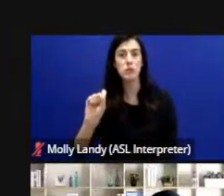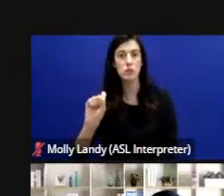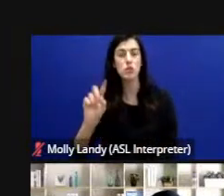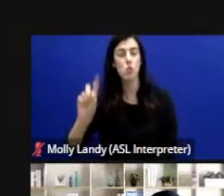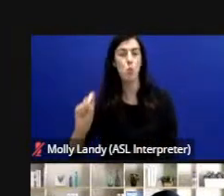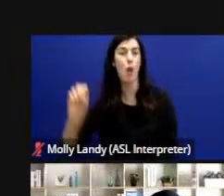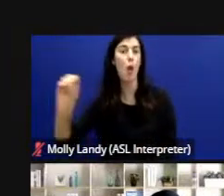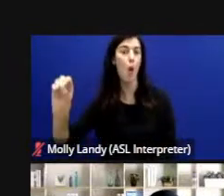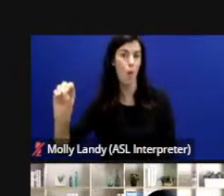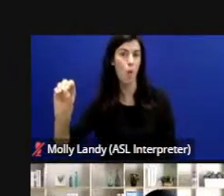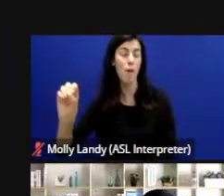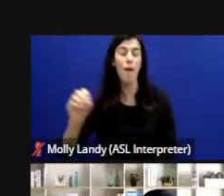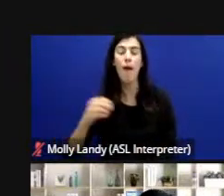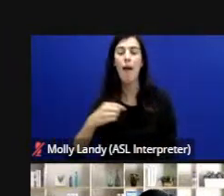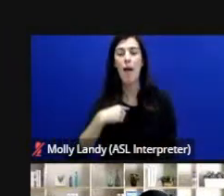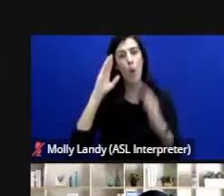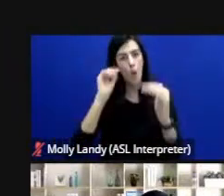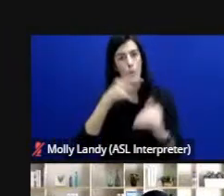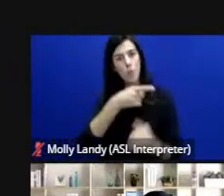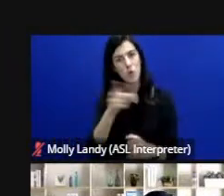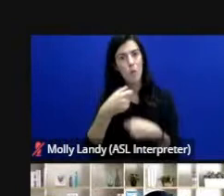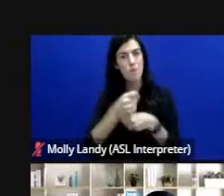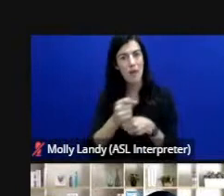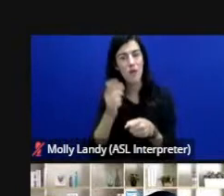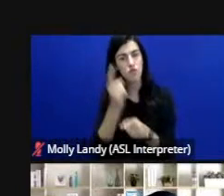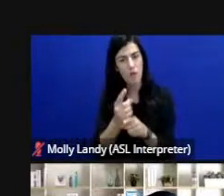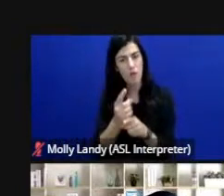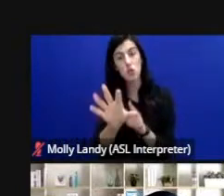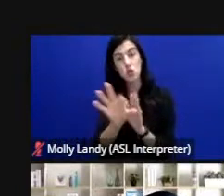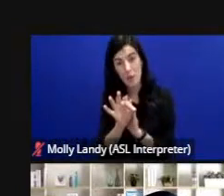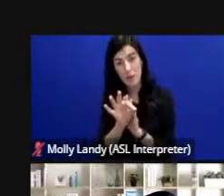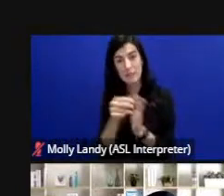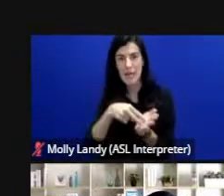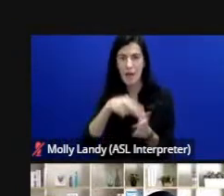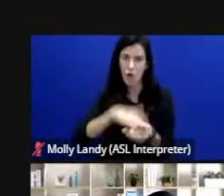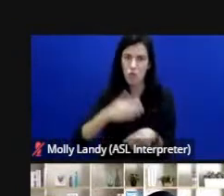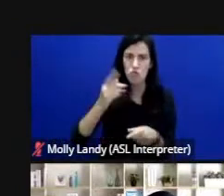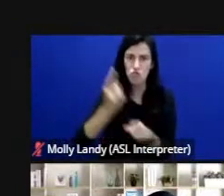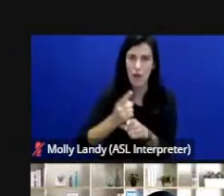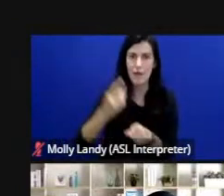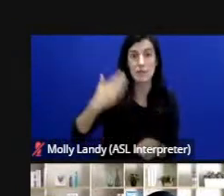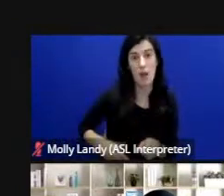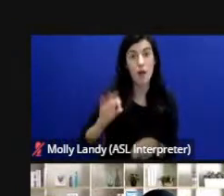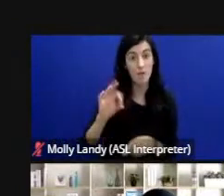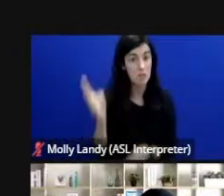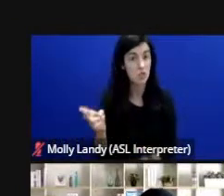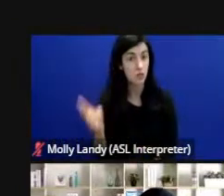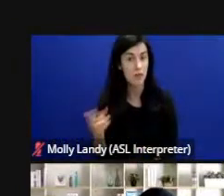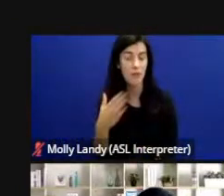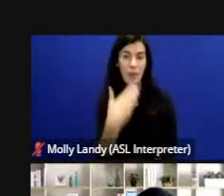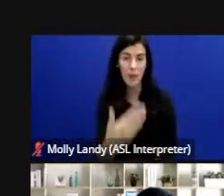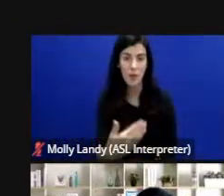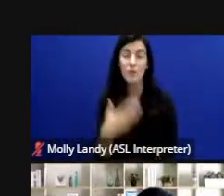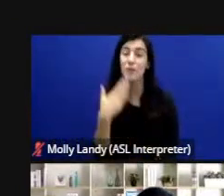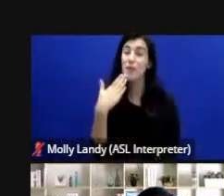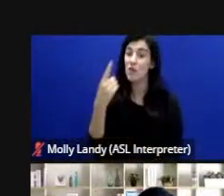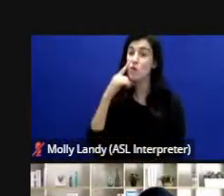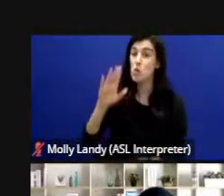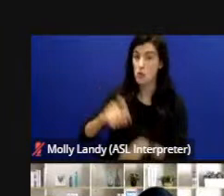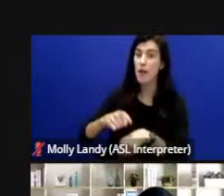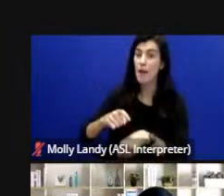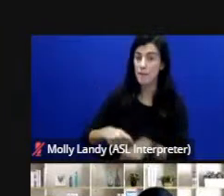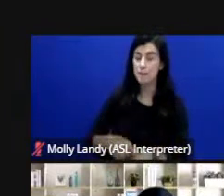right choice and stand on the right side of history. Thank you. Thank you for your time. All right, we